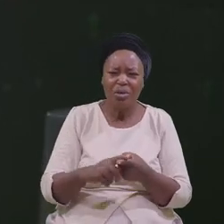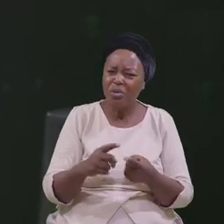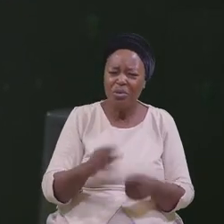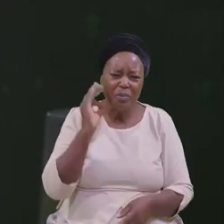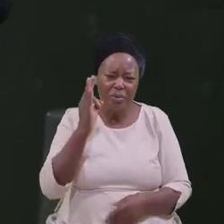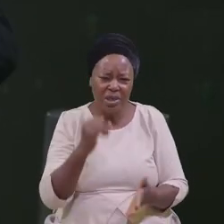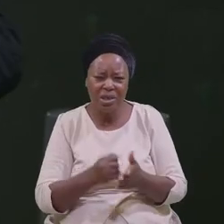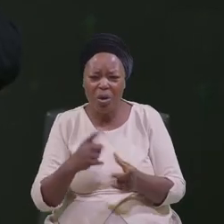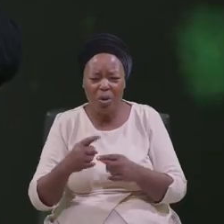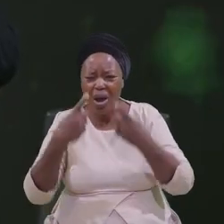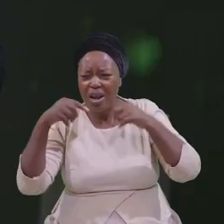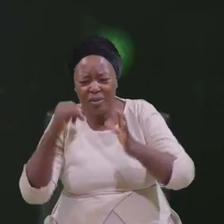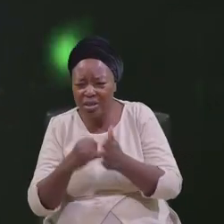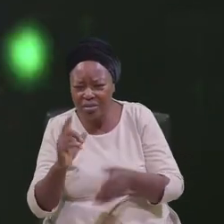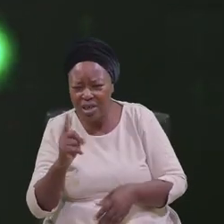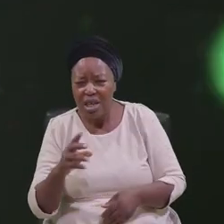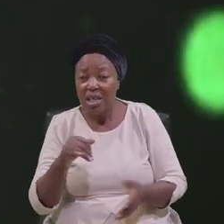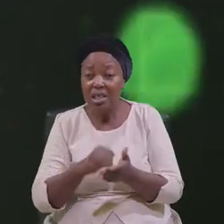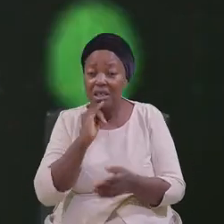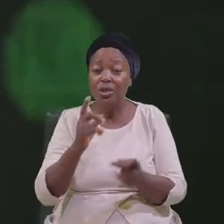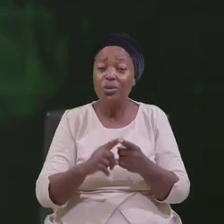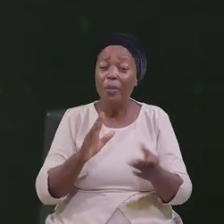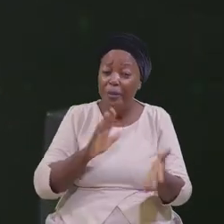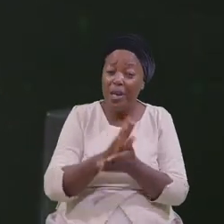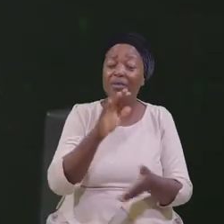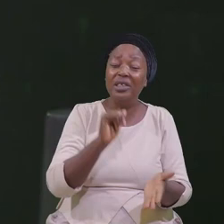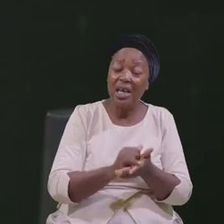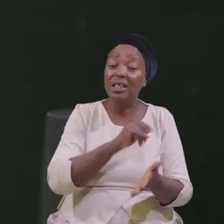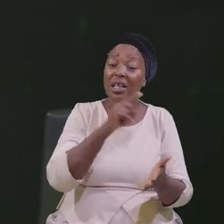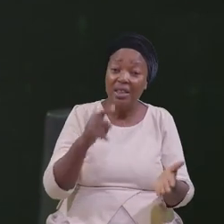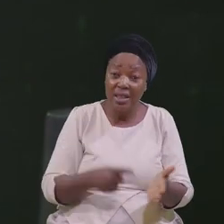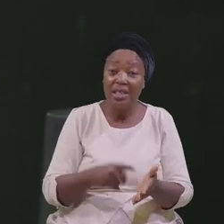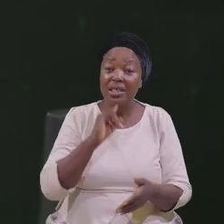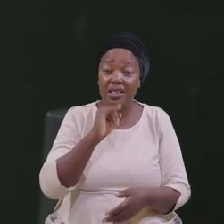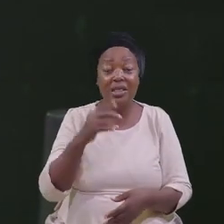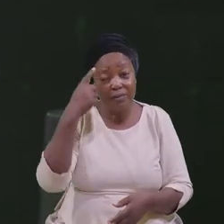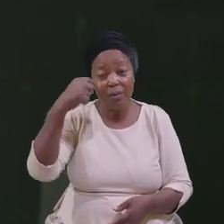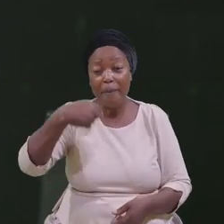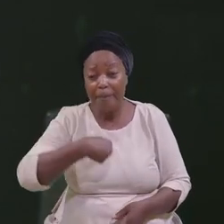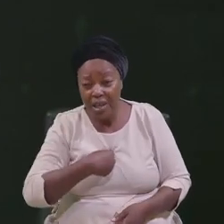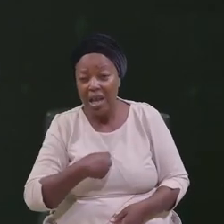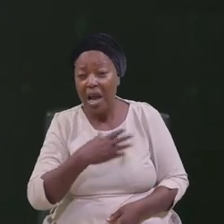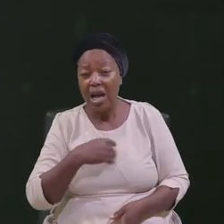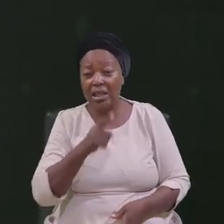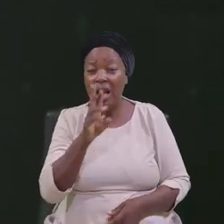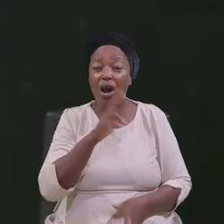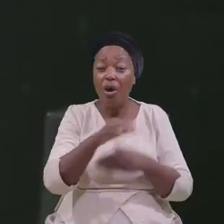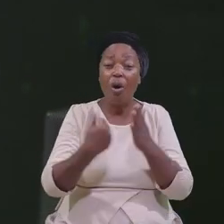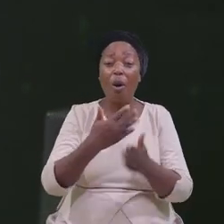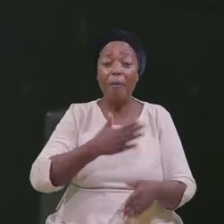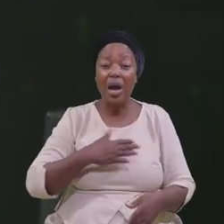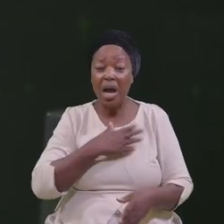preach it or declare it. It's to believe that this is all mine and all yours